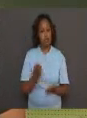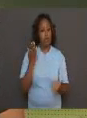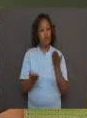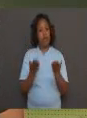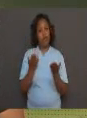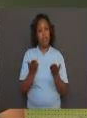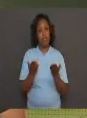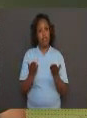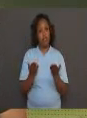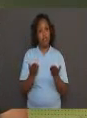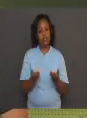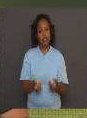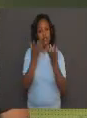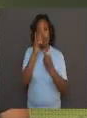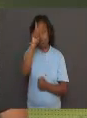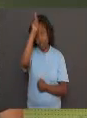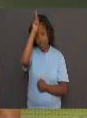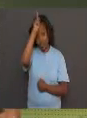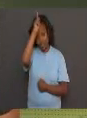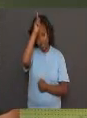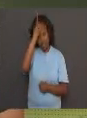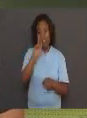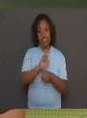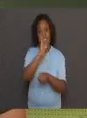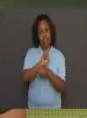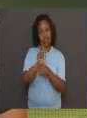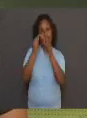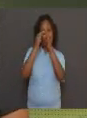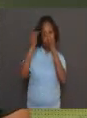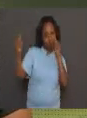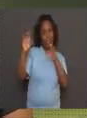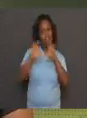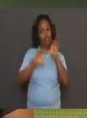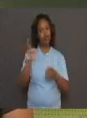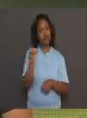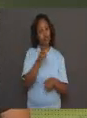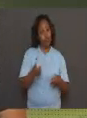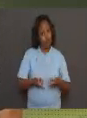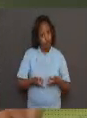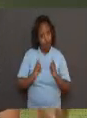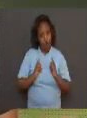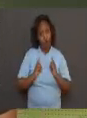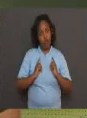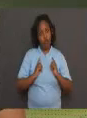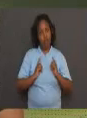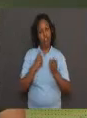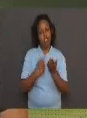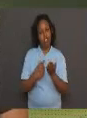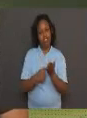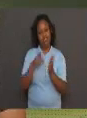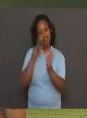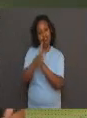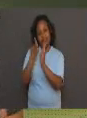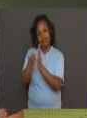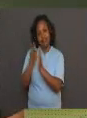Perhaps if more German citizens had denounced Hitler's policies, then the Holocaust